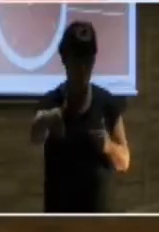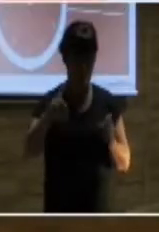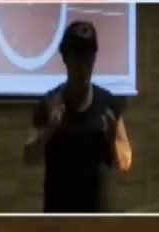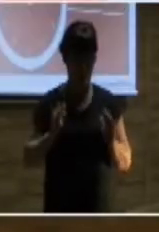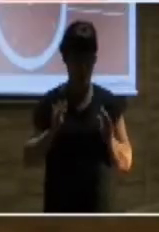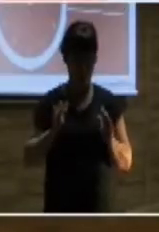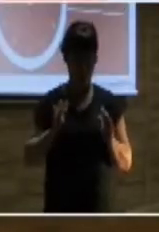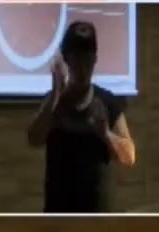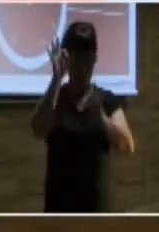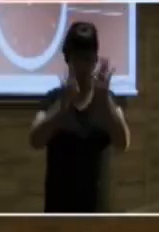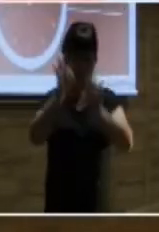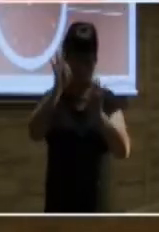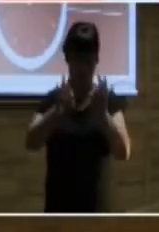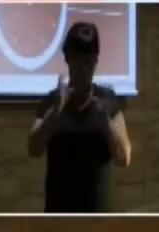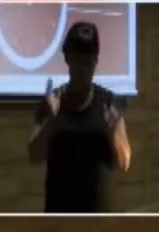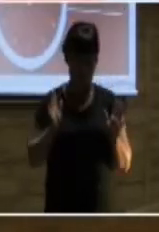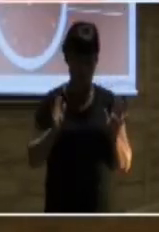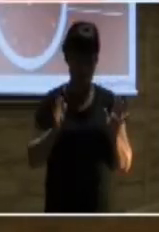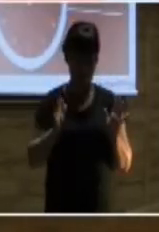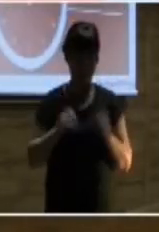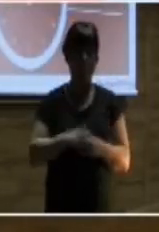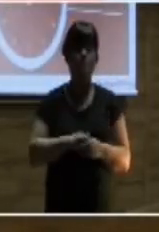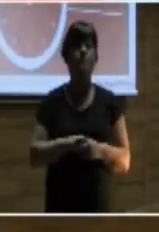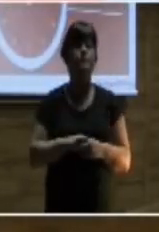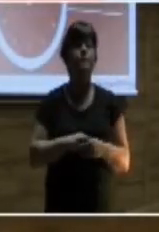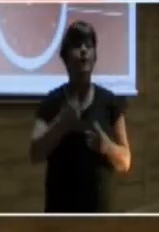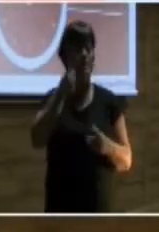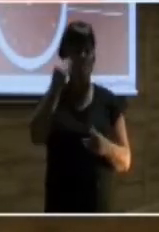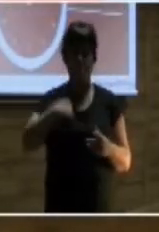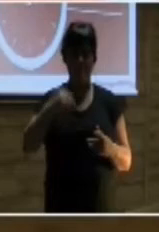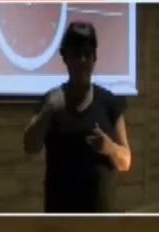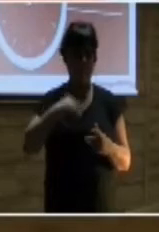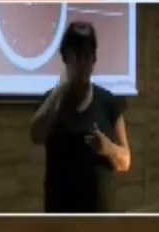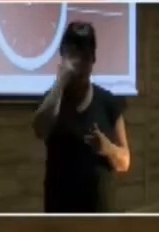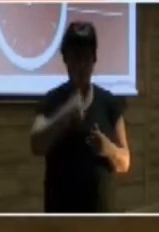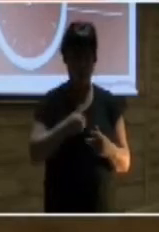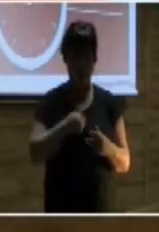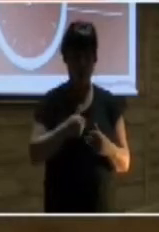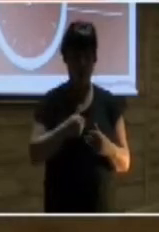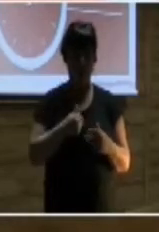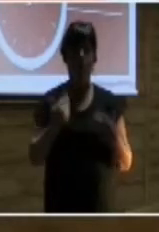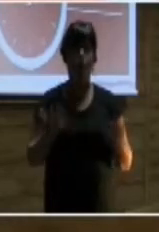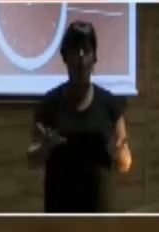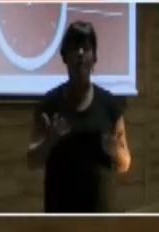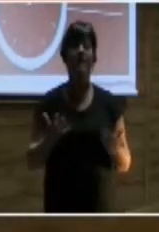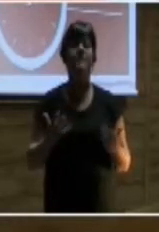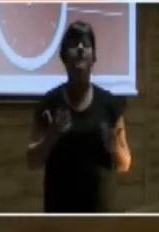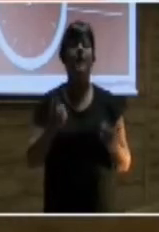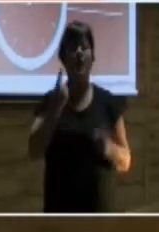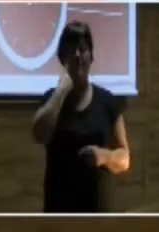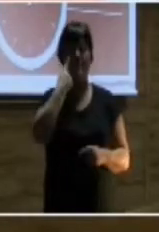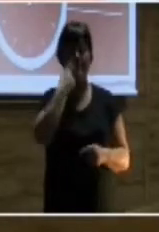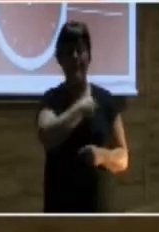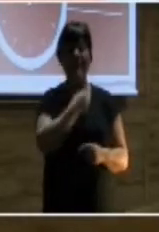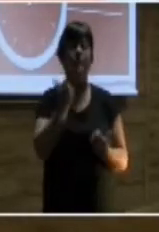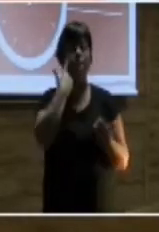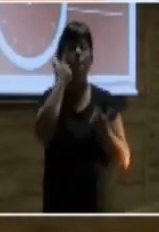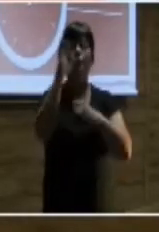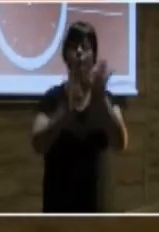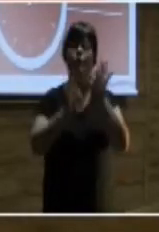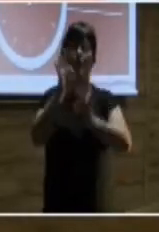there. So let's look at the prevalence of dementia.